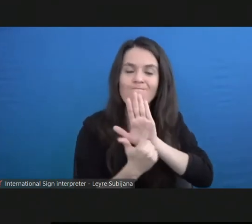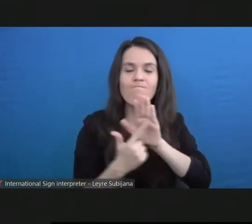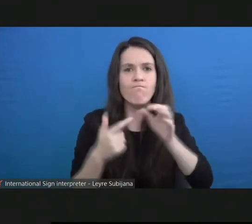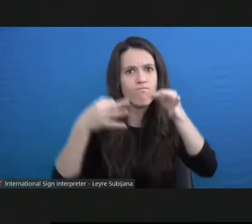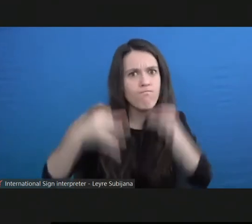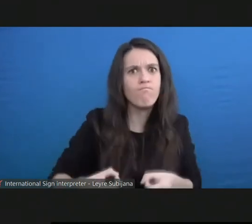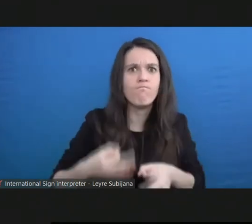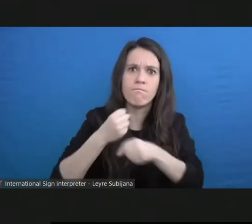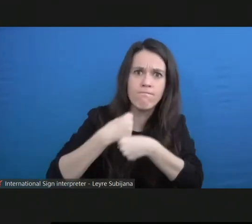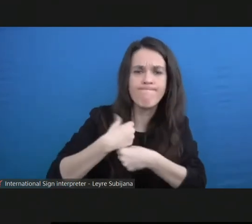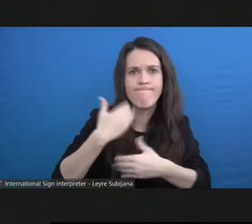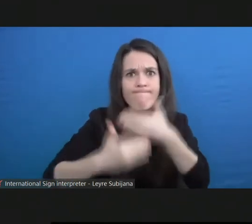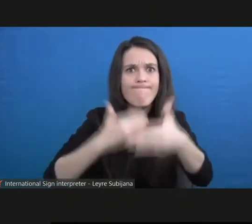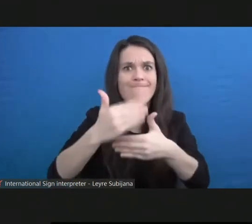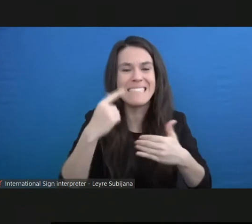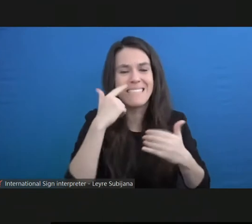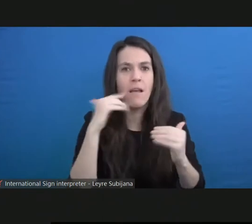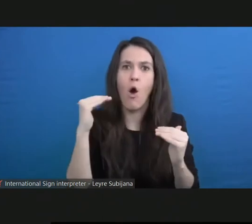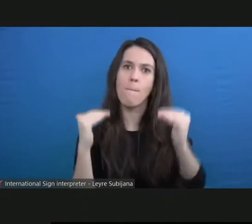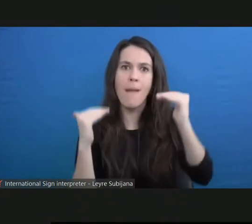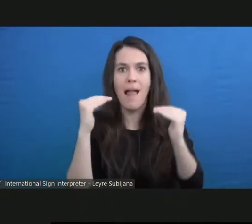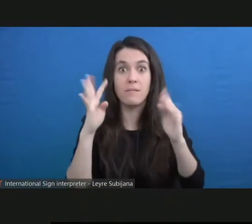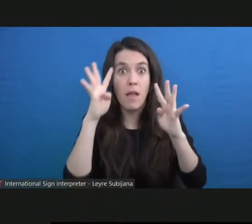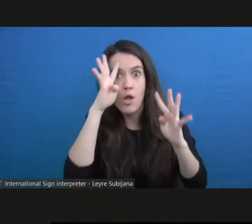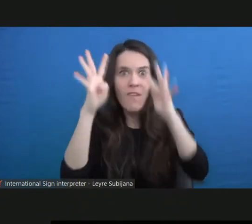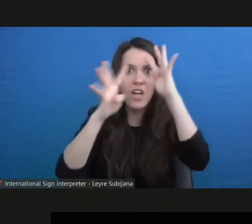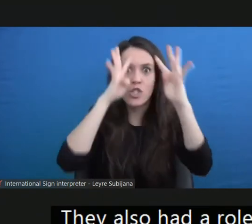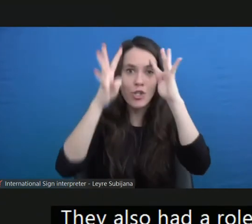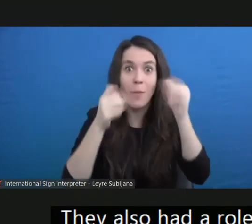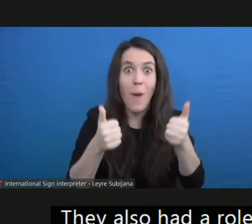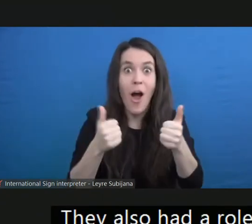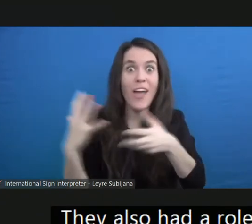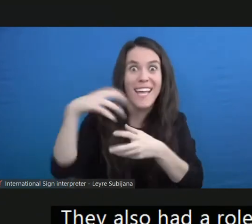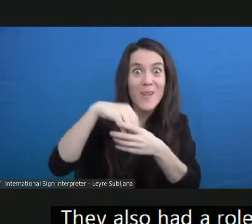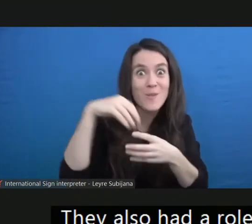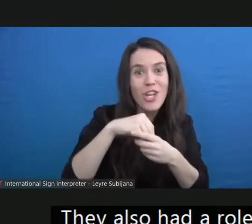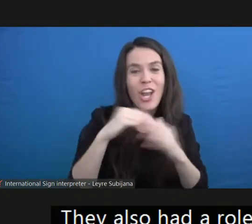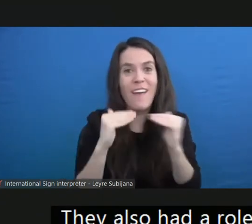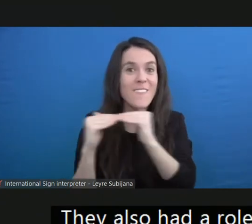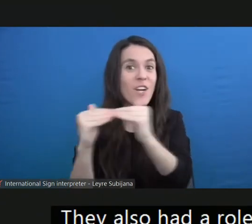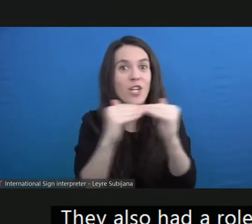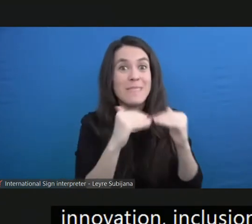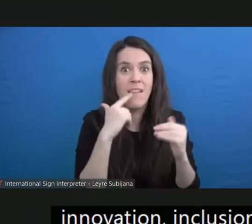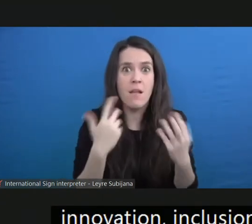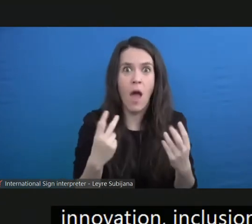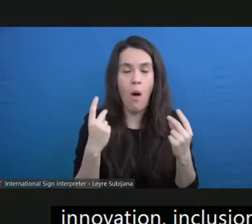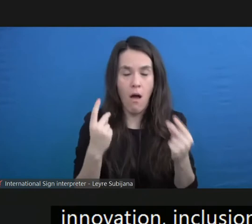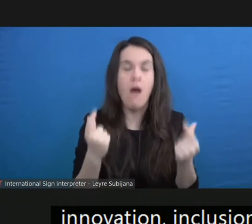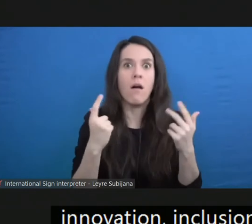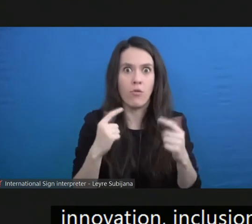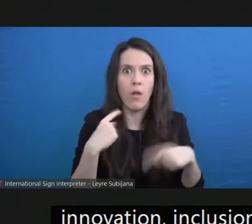innovation, inclusion, and fairness in the presence of rapidly advancing